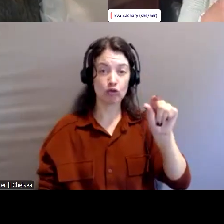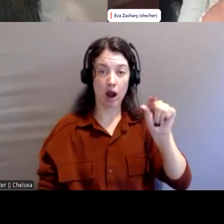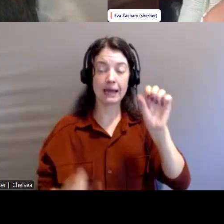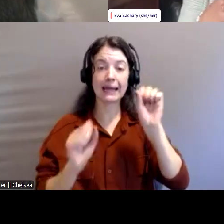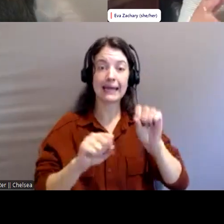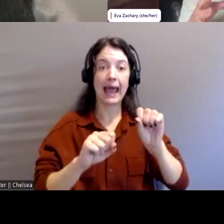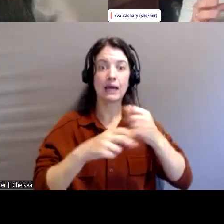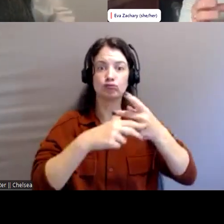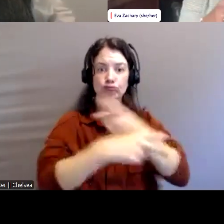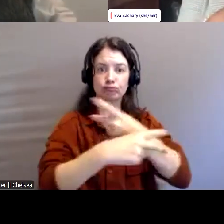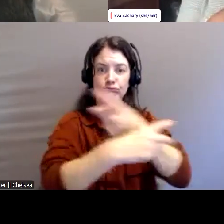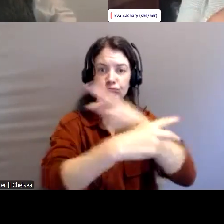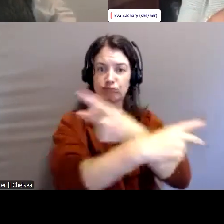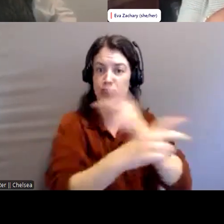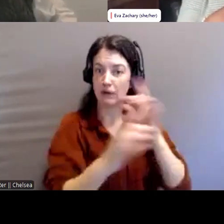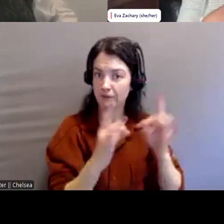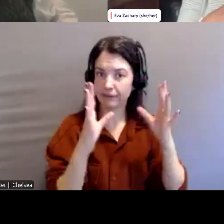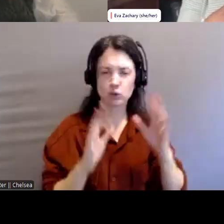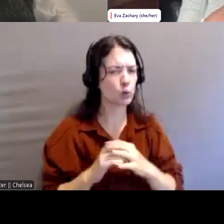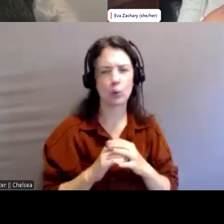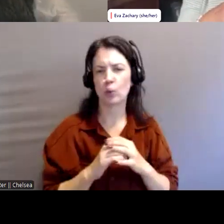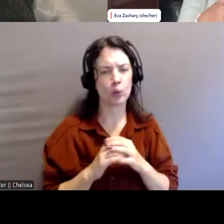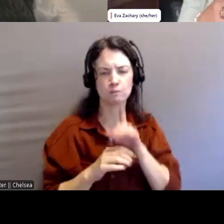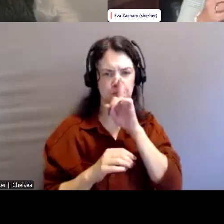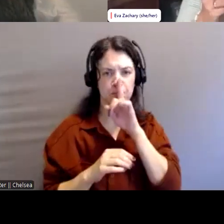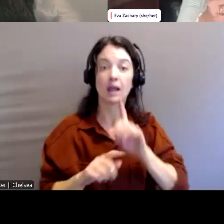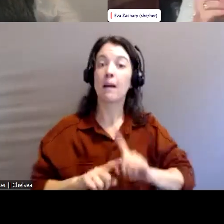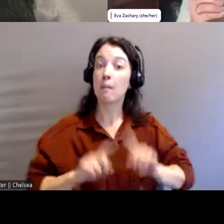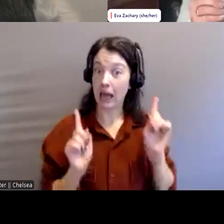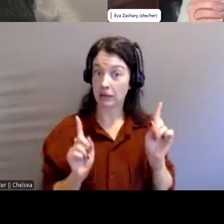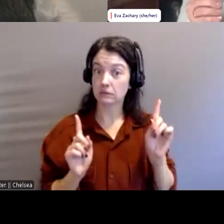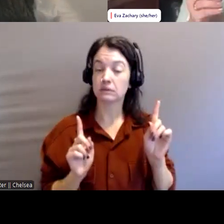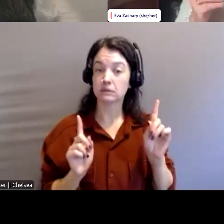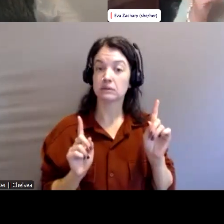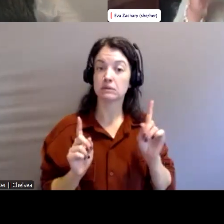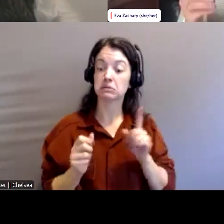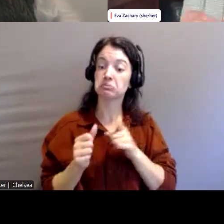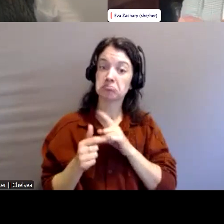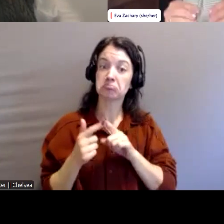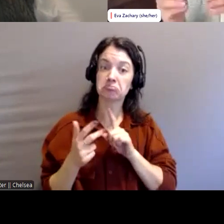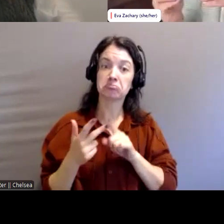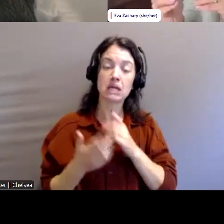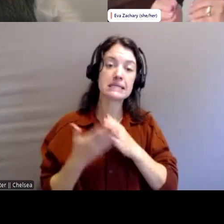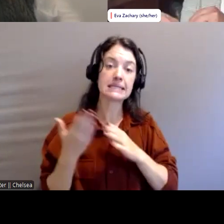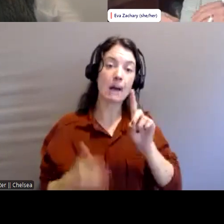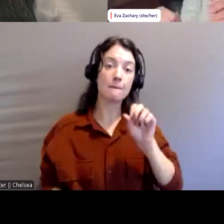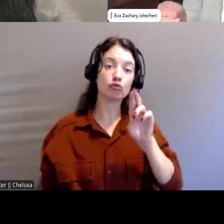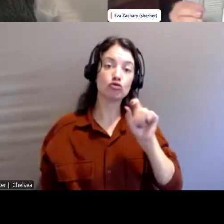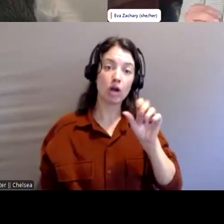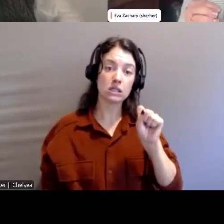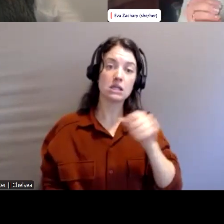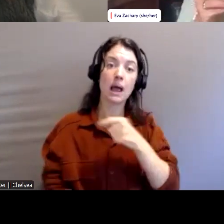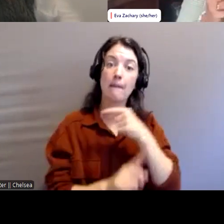intimate partner violence, but there are certain drugs in combination with depression,